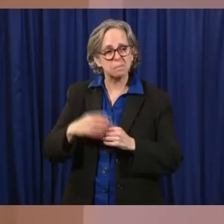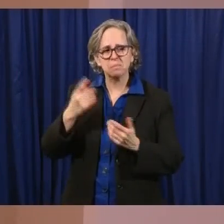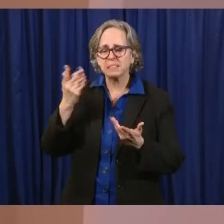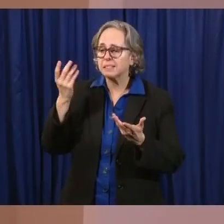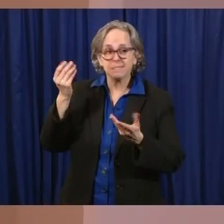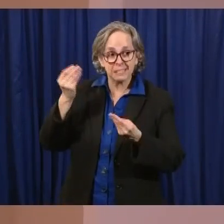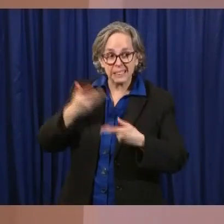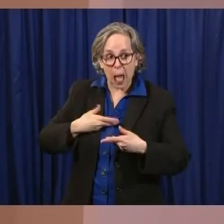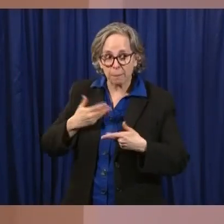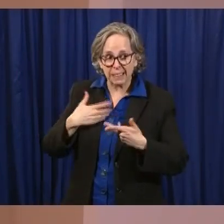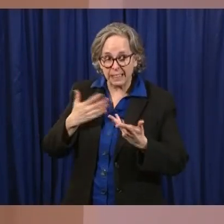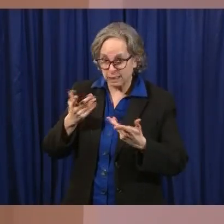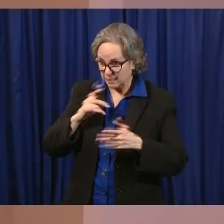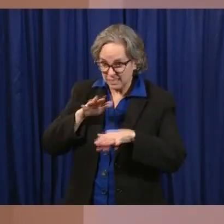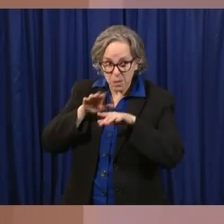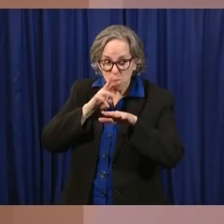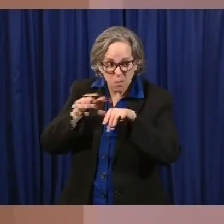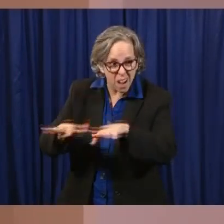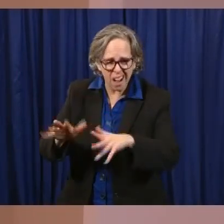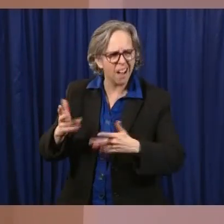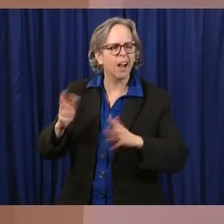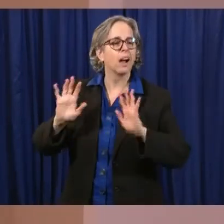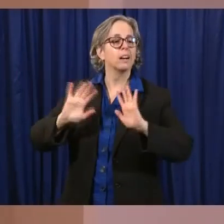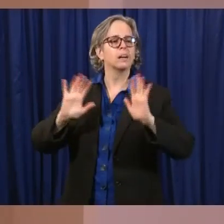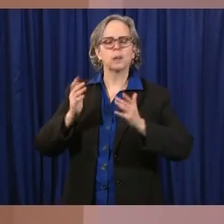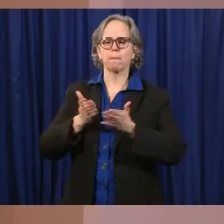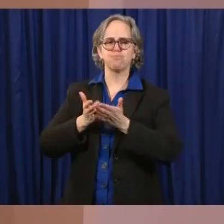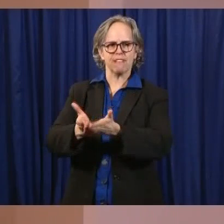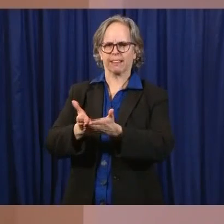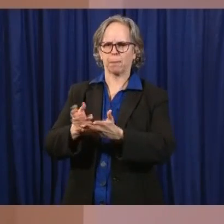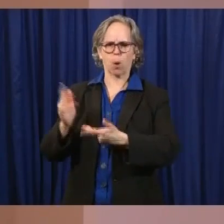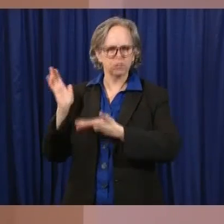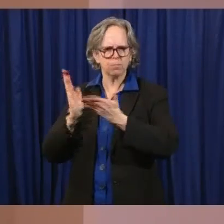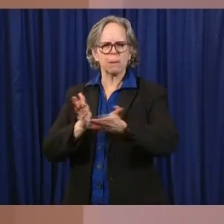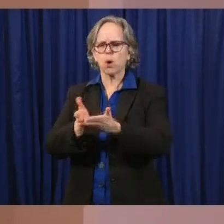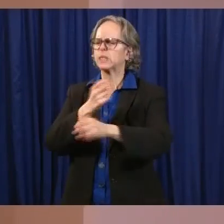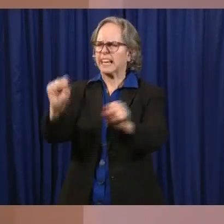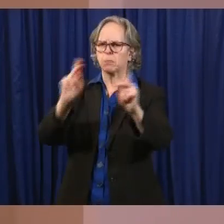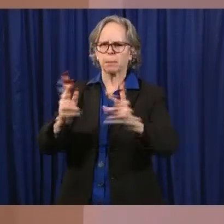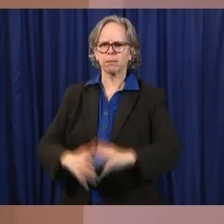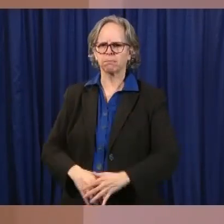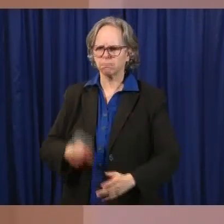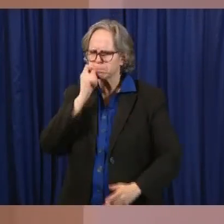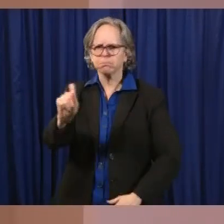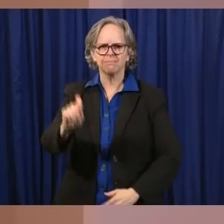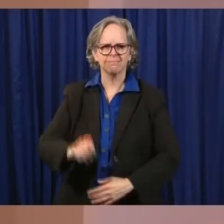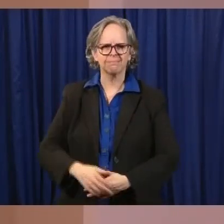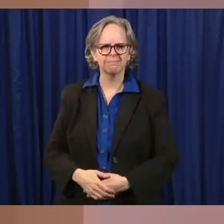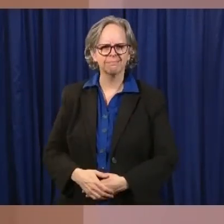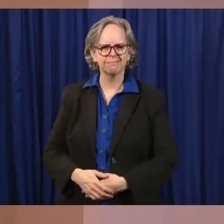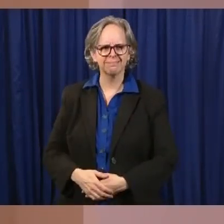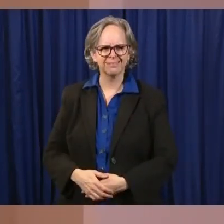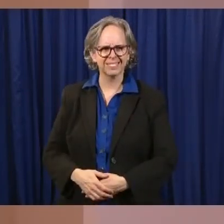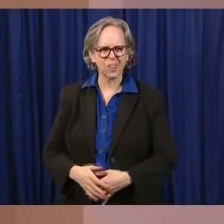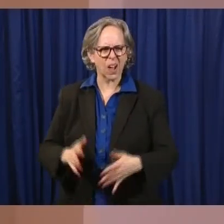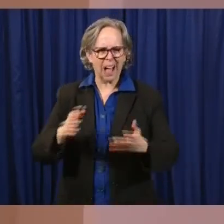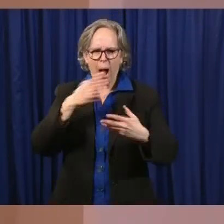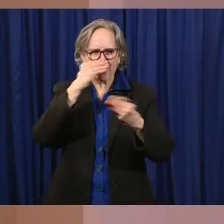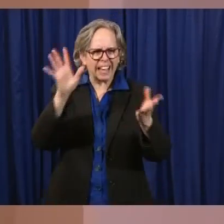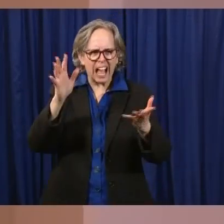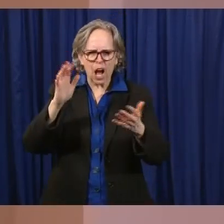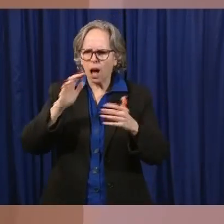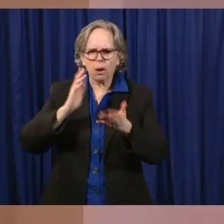ship in." And that's how I feel about it. I know there are reasons. I don't want excuses. I just want us to double down our efforts,